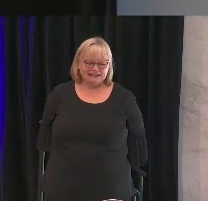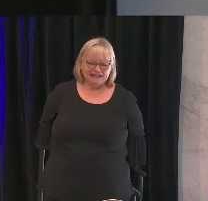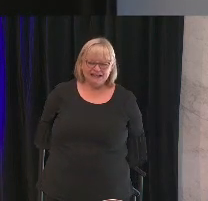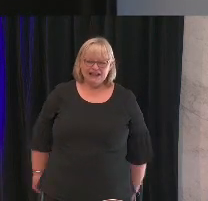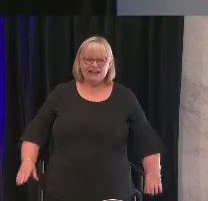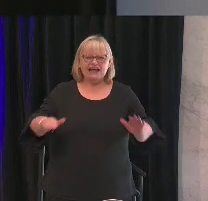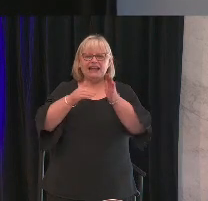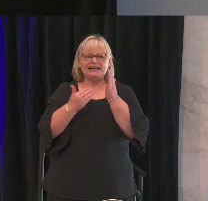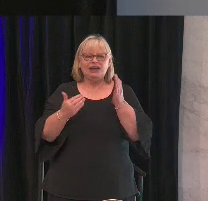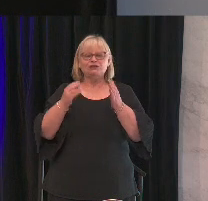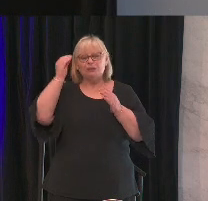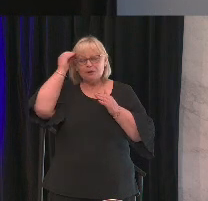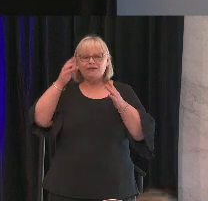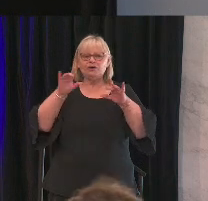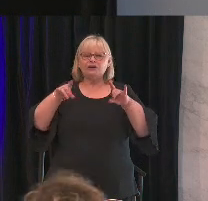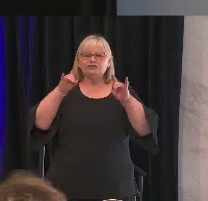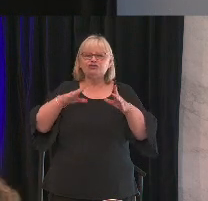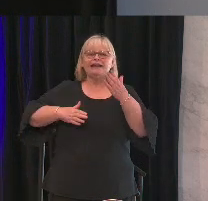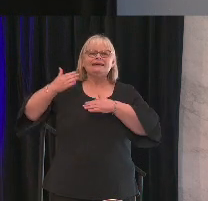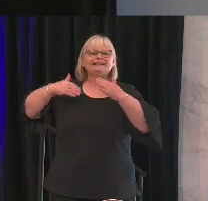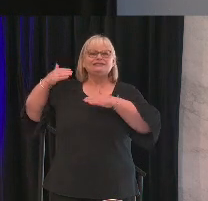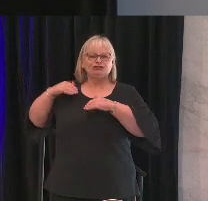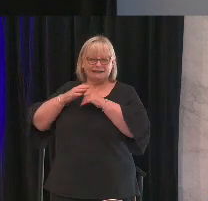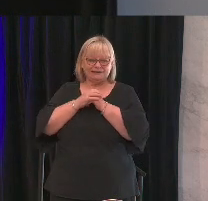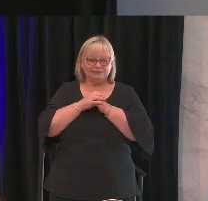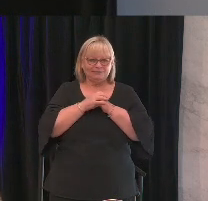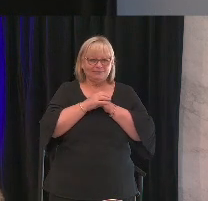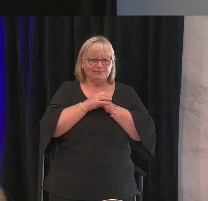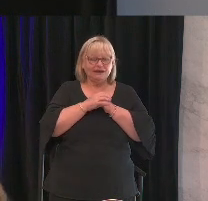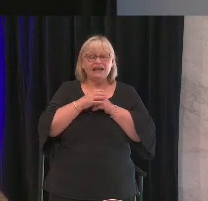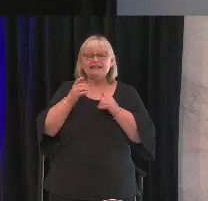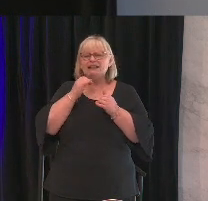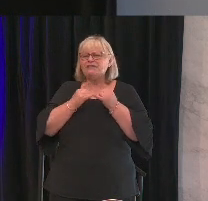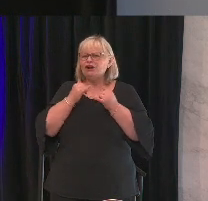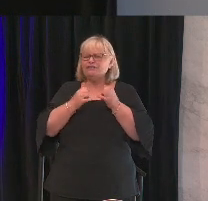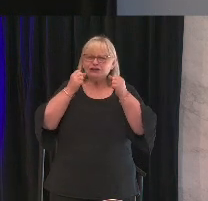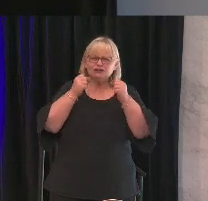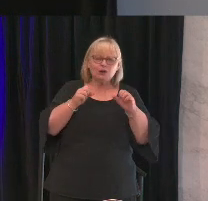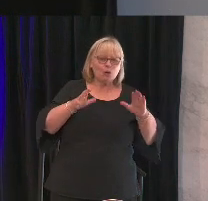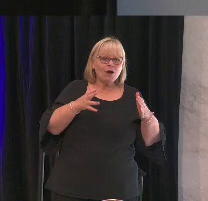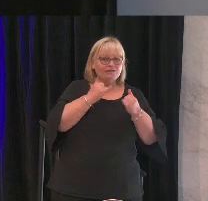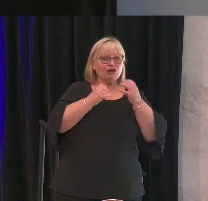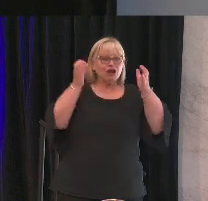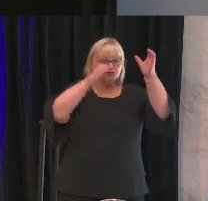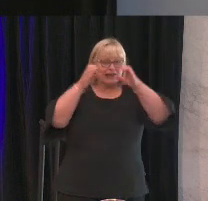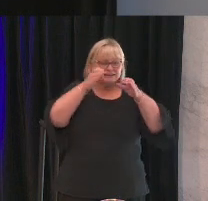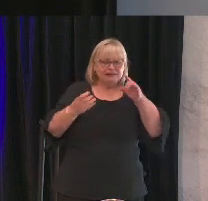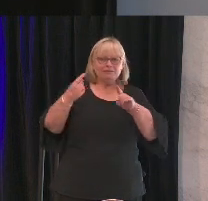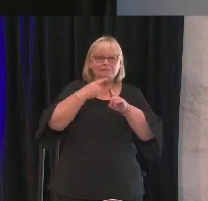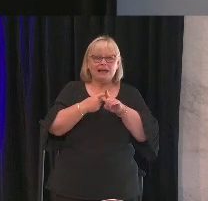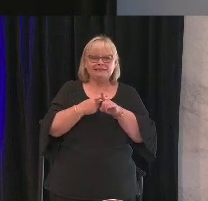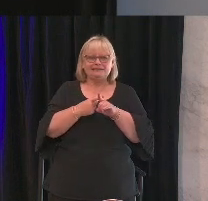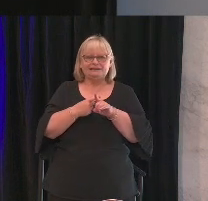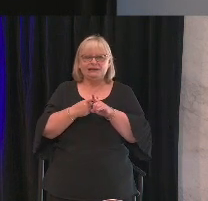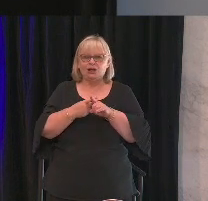And now to the Prize for Australian History, a category notable, I think, for its ability to be both boldly creative and grounded in